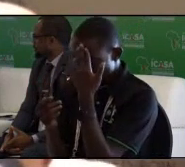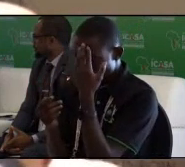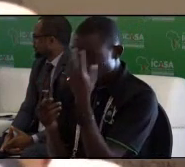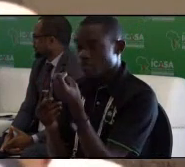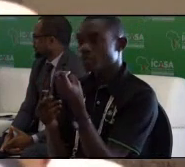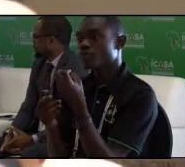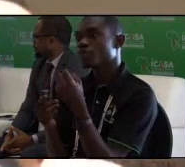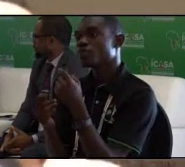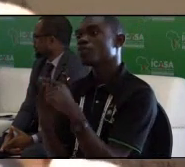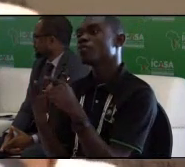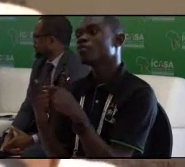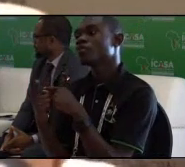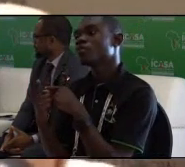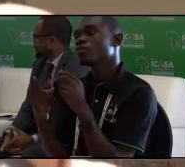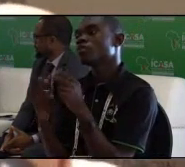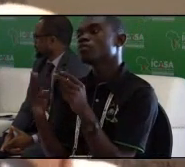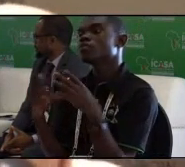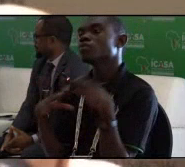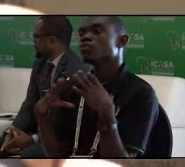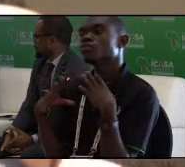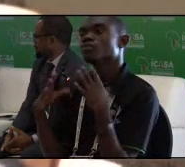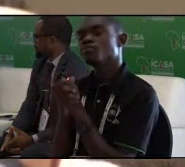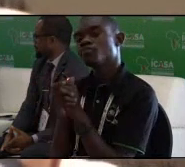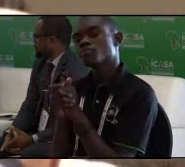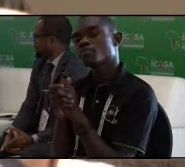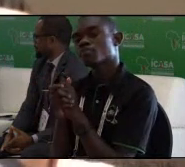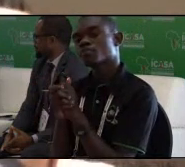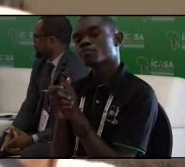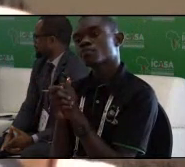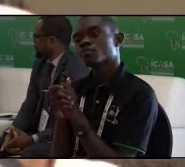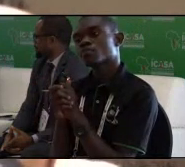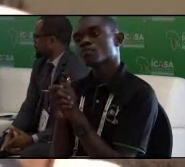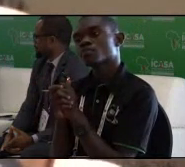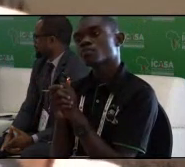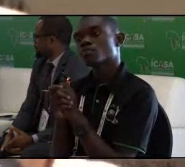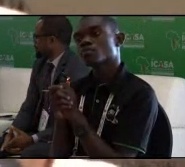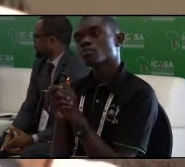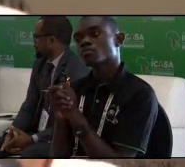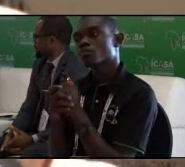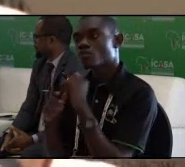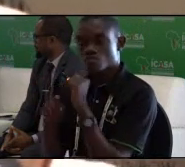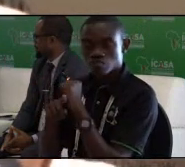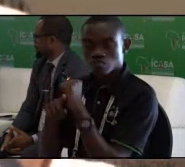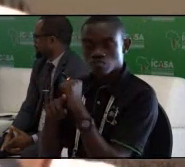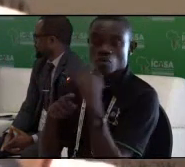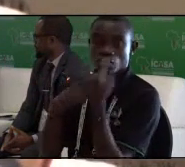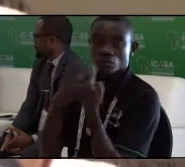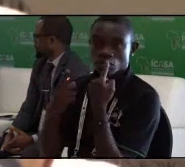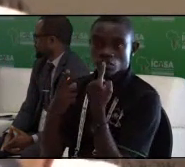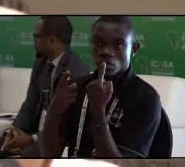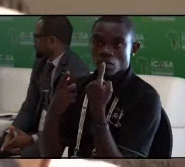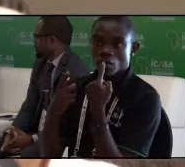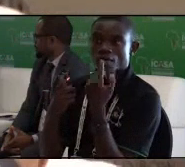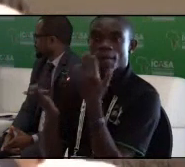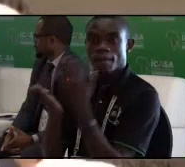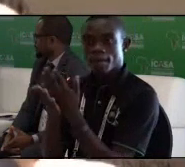who, But also very, very, very importantly, I think the managers might do your supply chain training very well. Like I said,